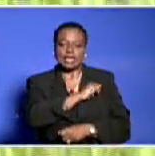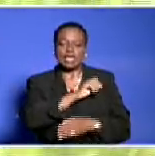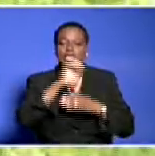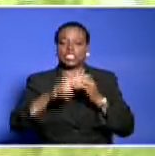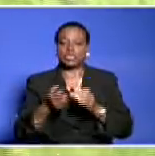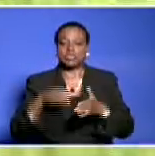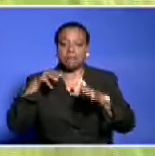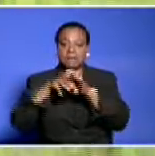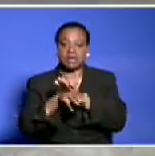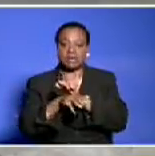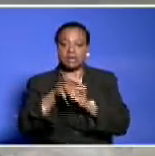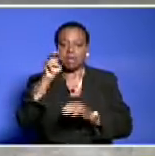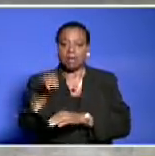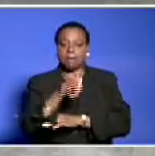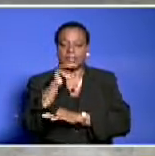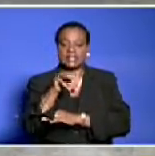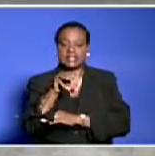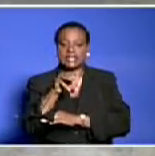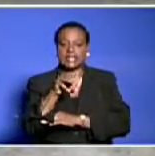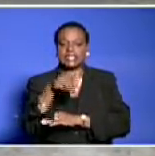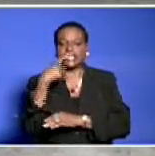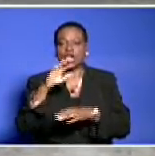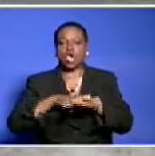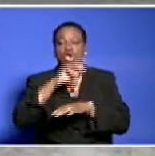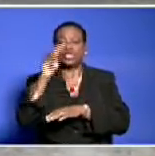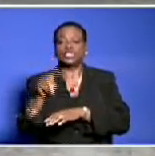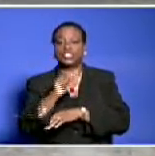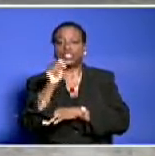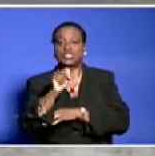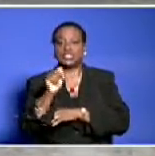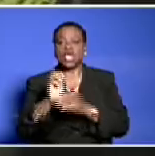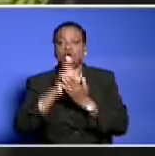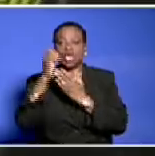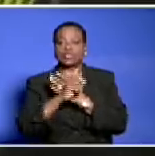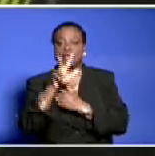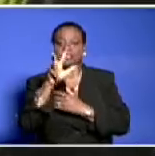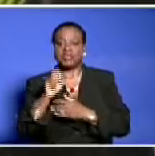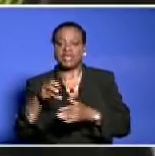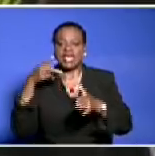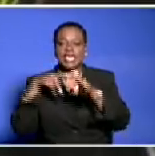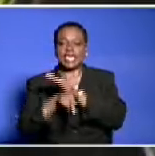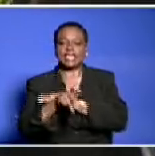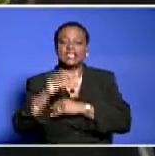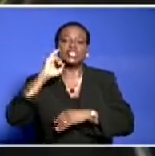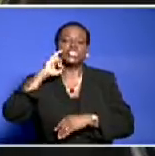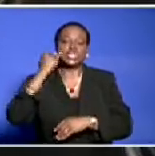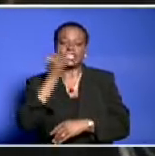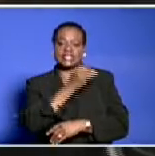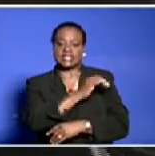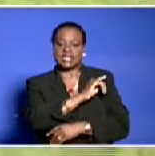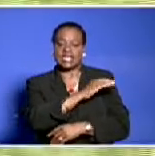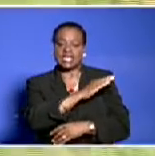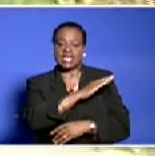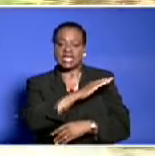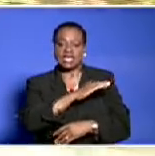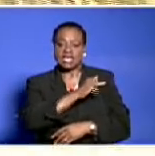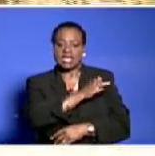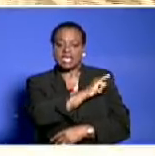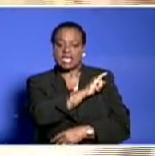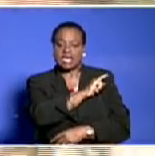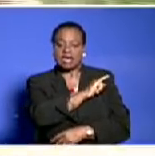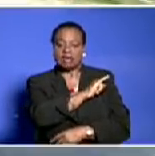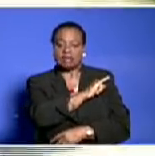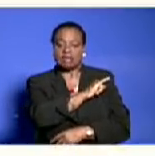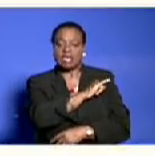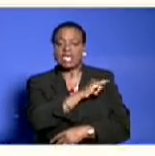with murder Monday. It is alleged that on Tuesday, October 30th, Taylor killed Jason Young. Taylor was also charged with